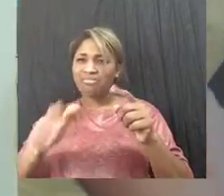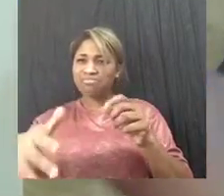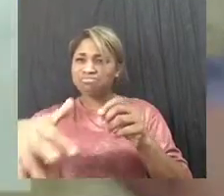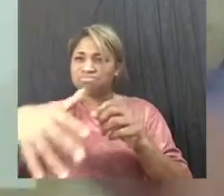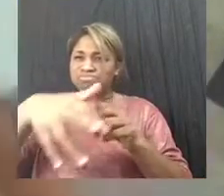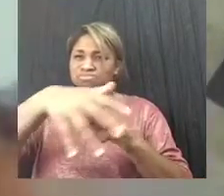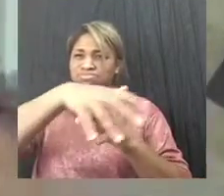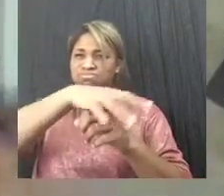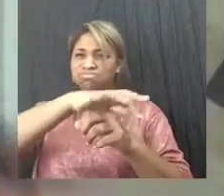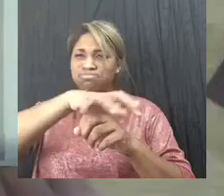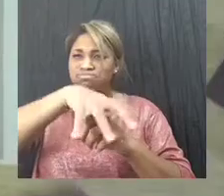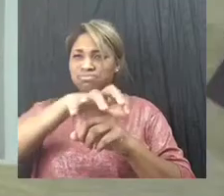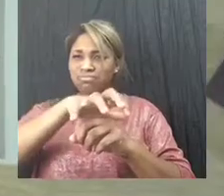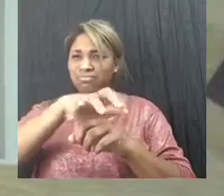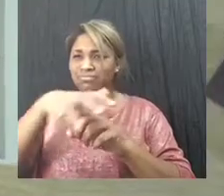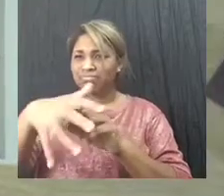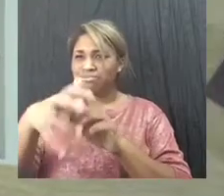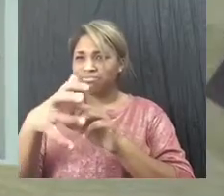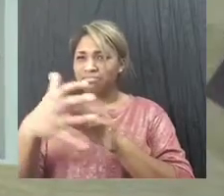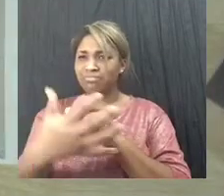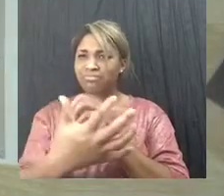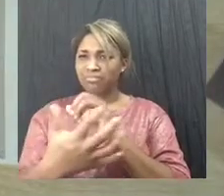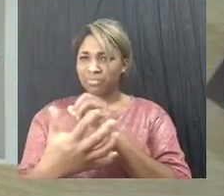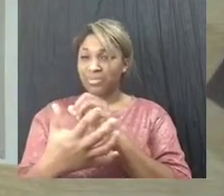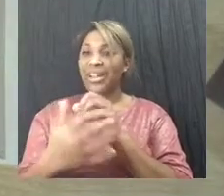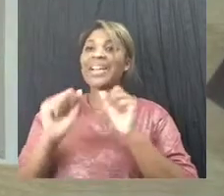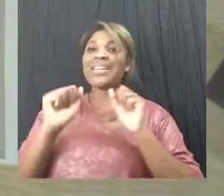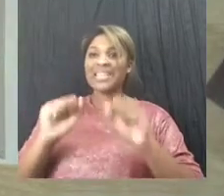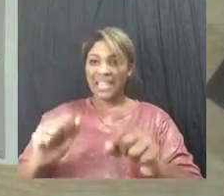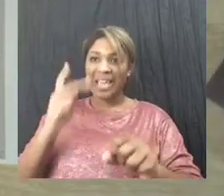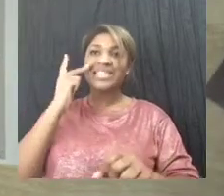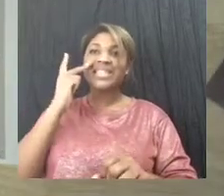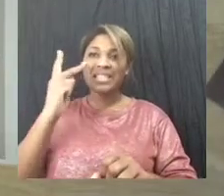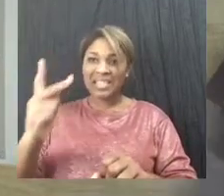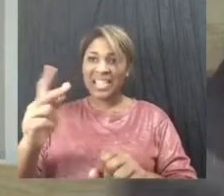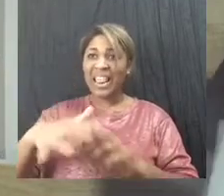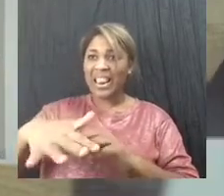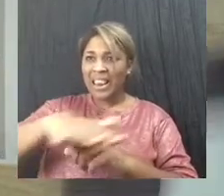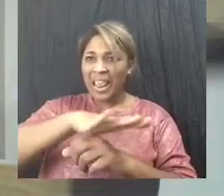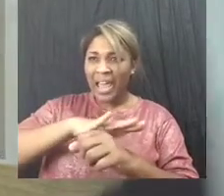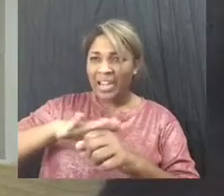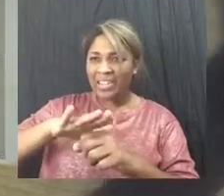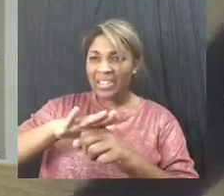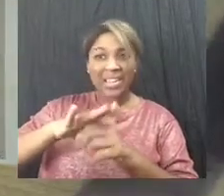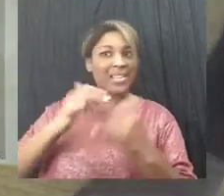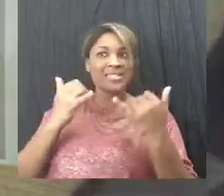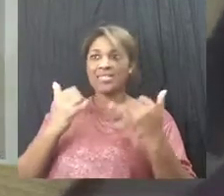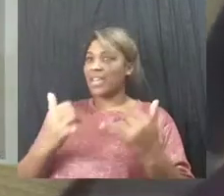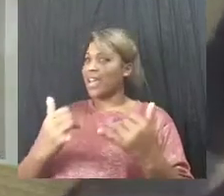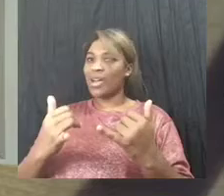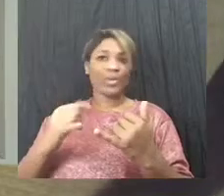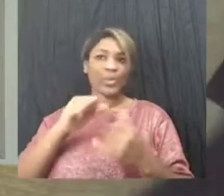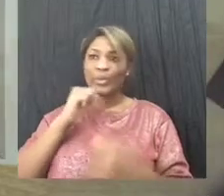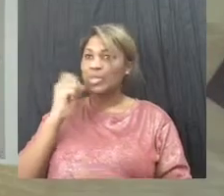covered with ice, they could see land where we don't see land now.